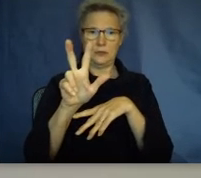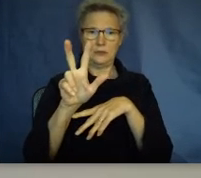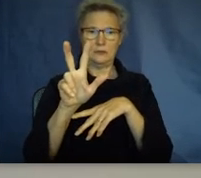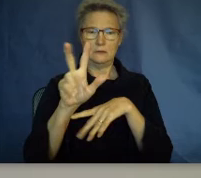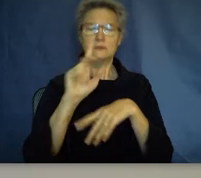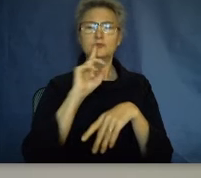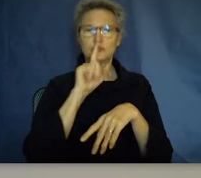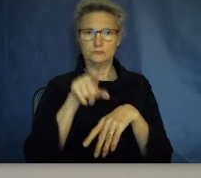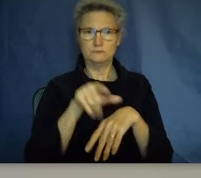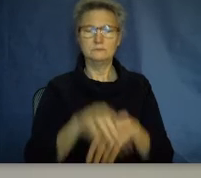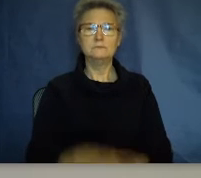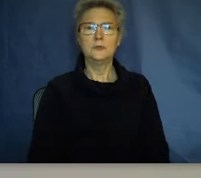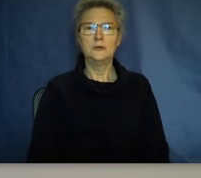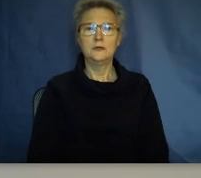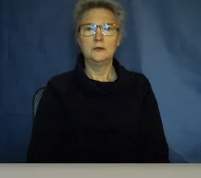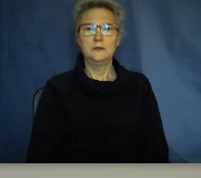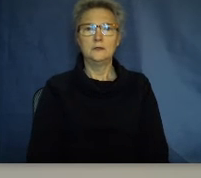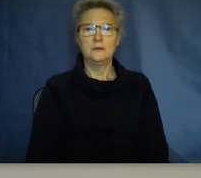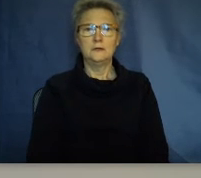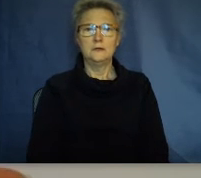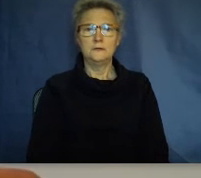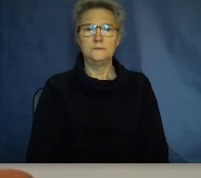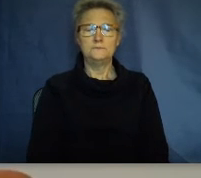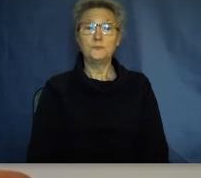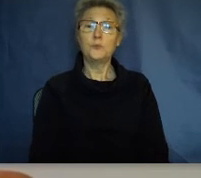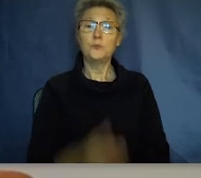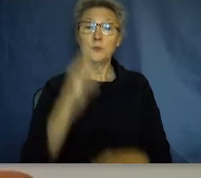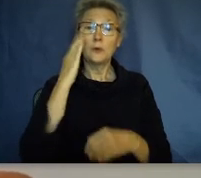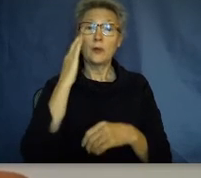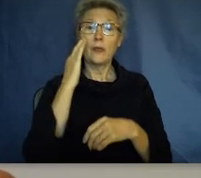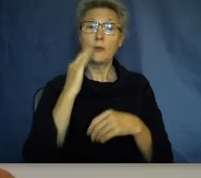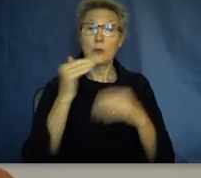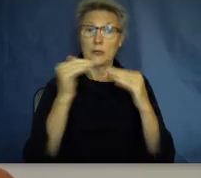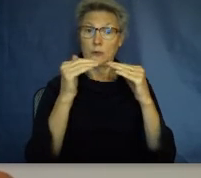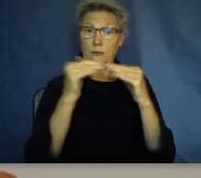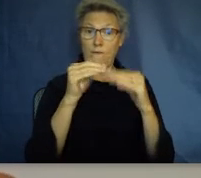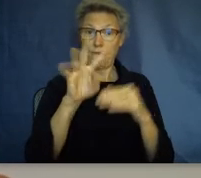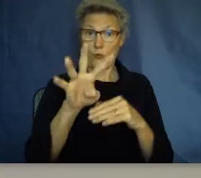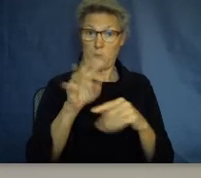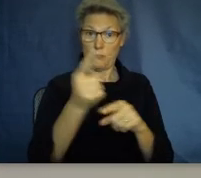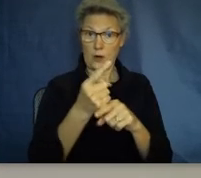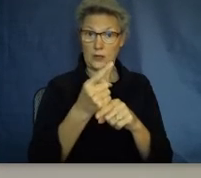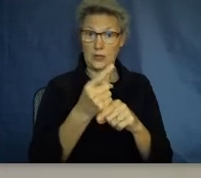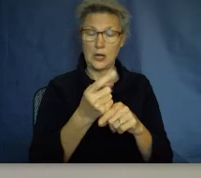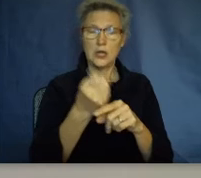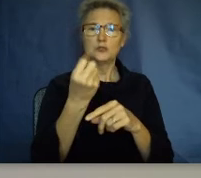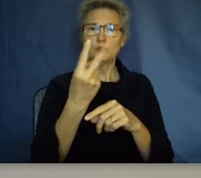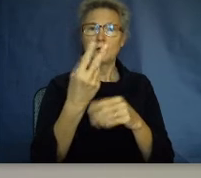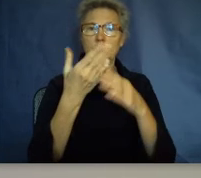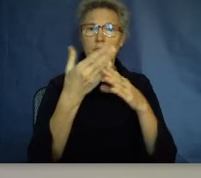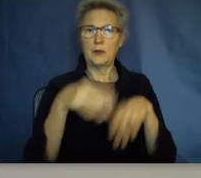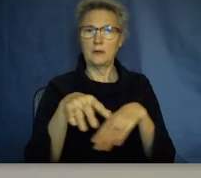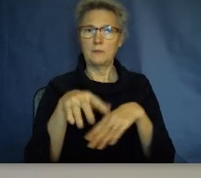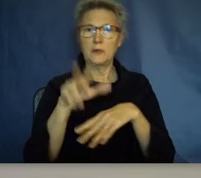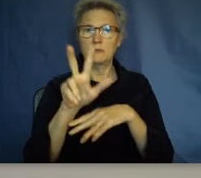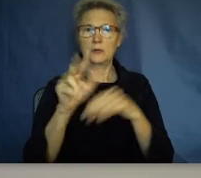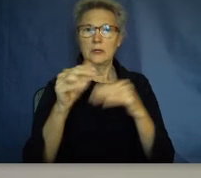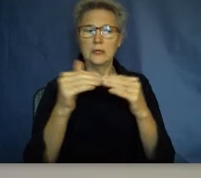divisible by 3, and we know that we would get 4, right? If we divided by 12 by 3, we would get